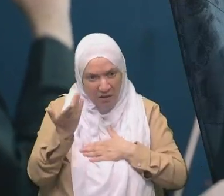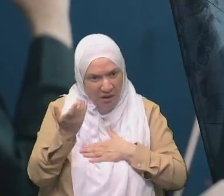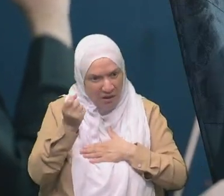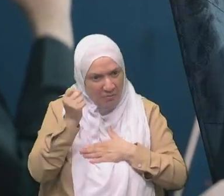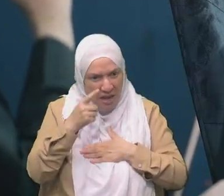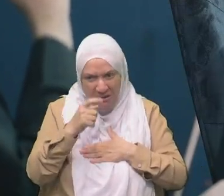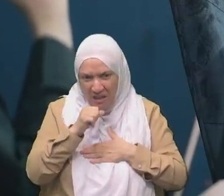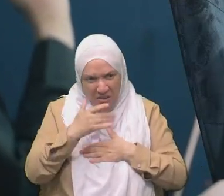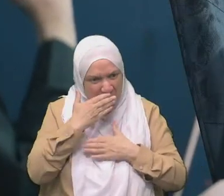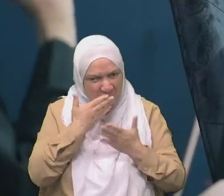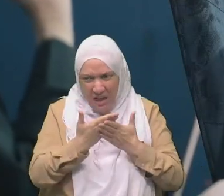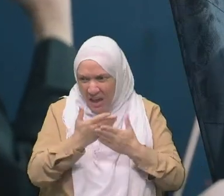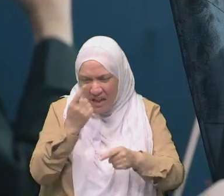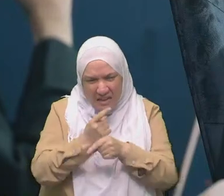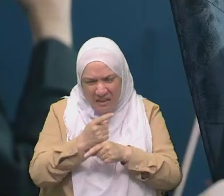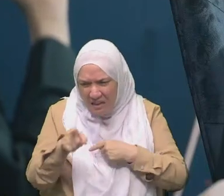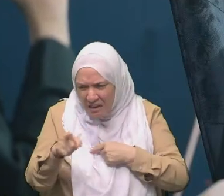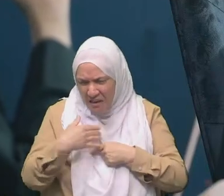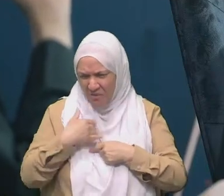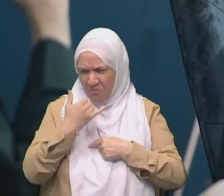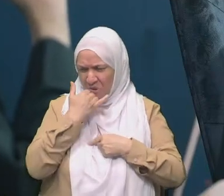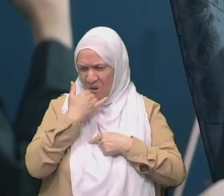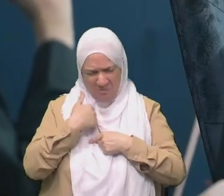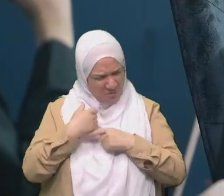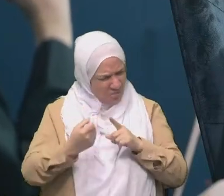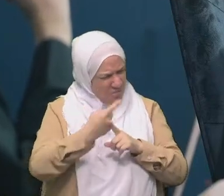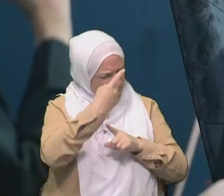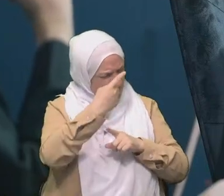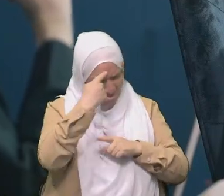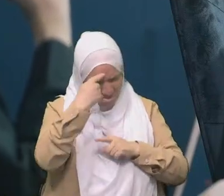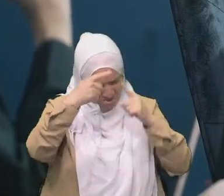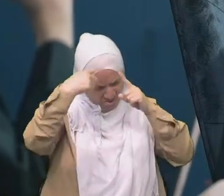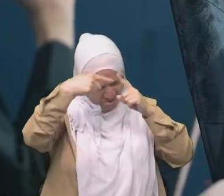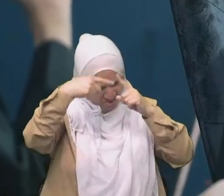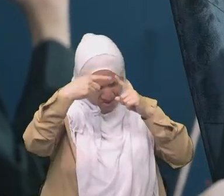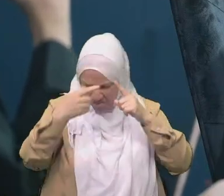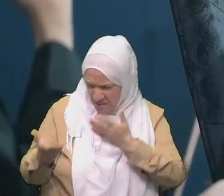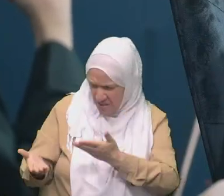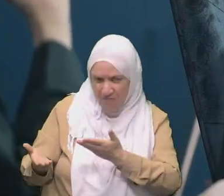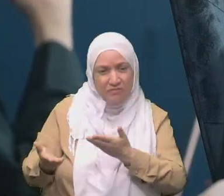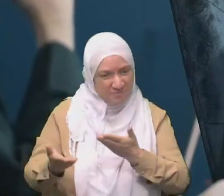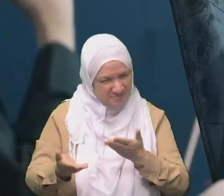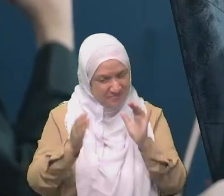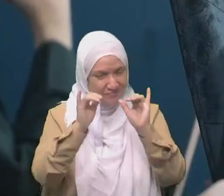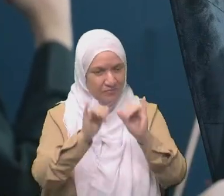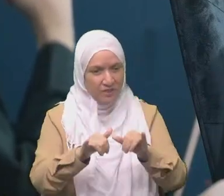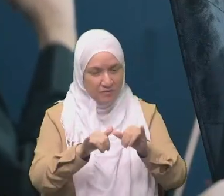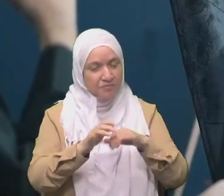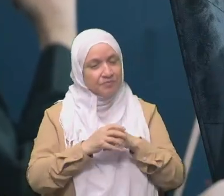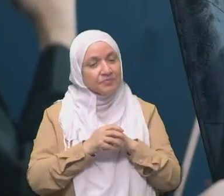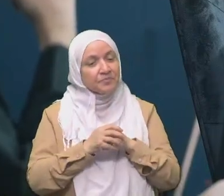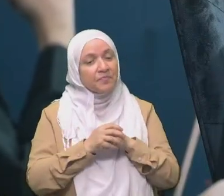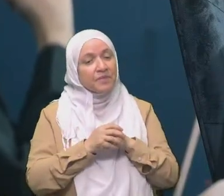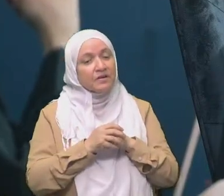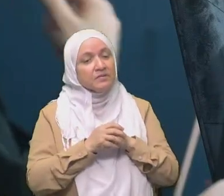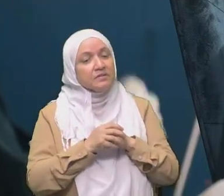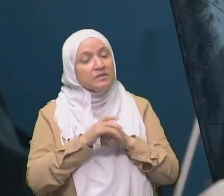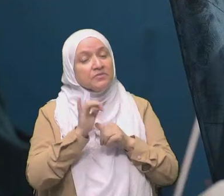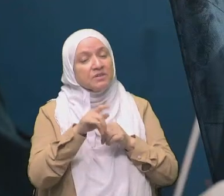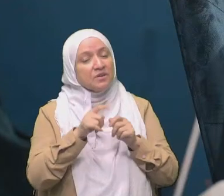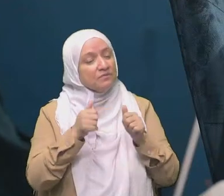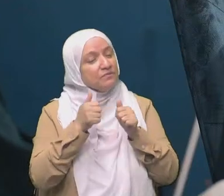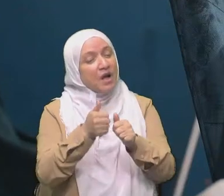they're not using the right means of good or evil. Instead, they're only doing what the society just kind of like imposes upon them,